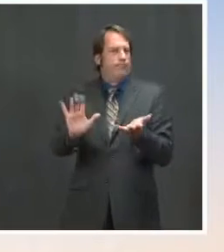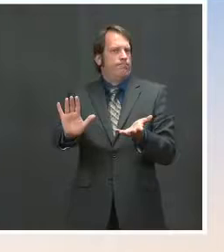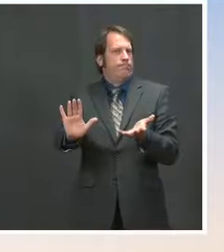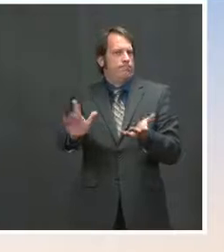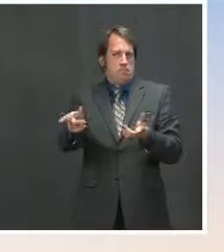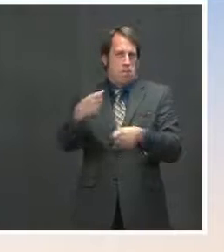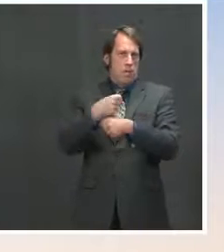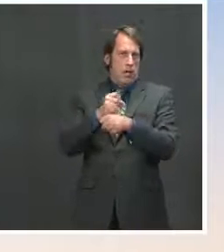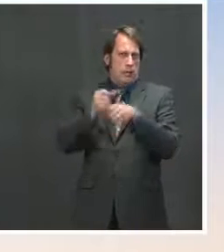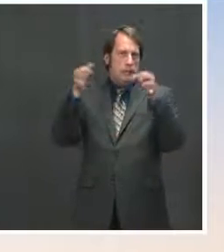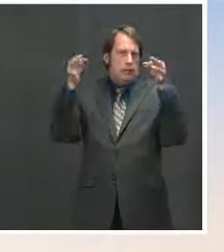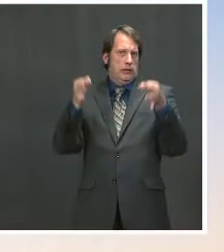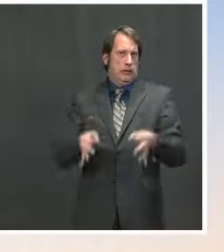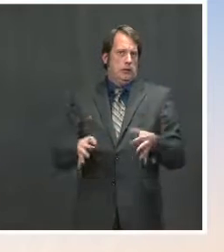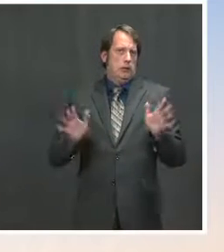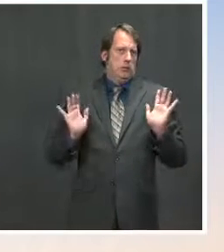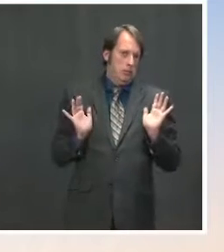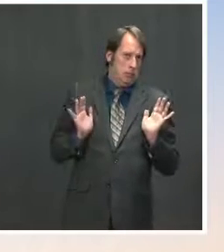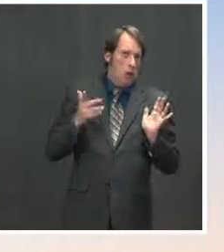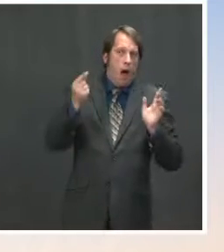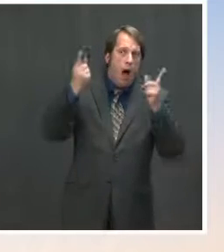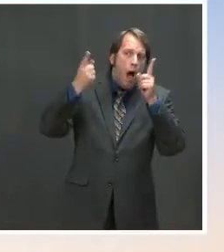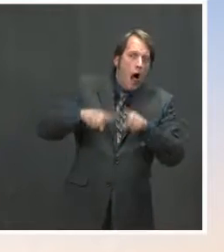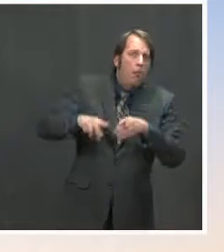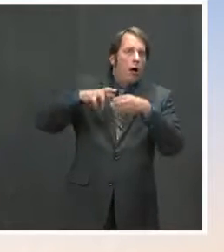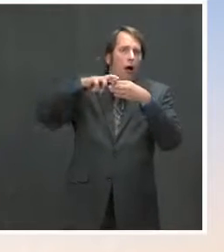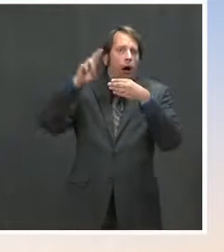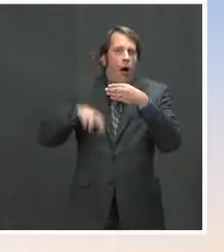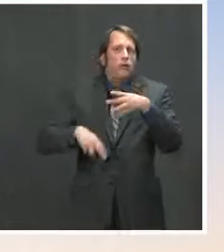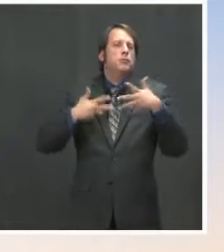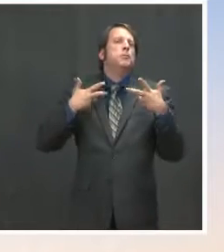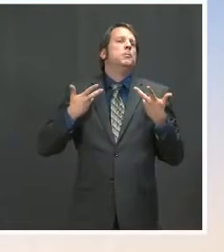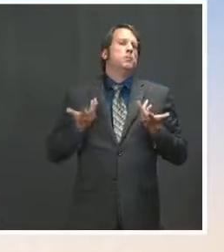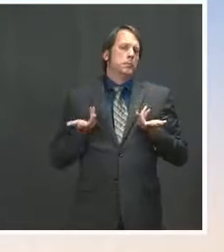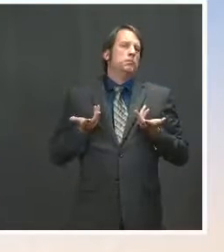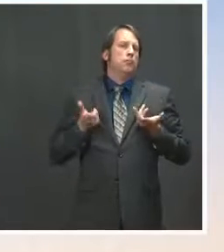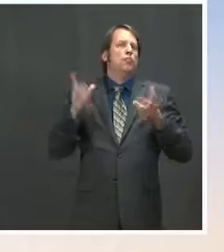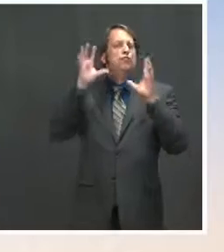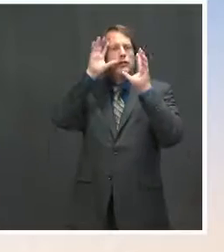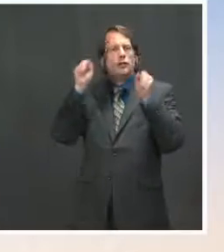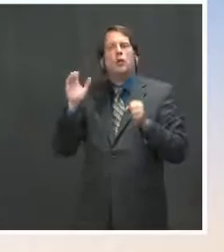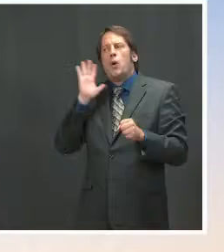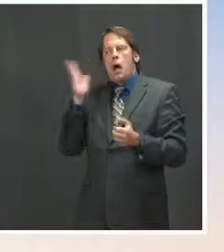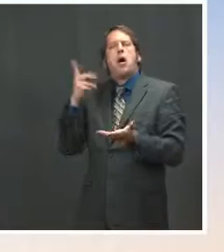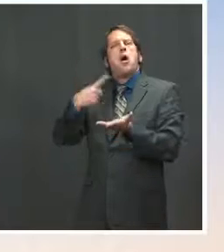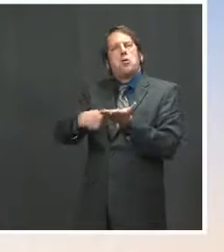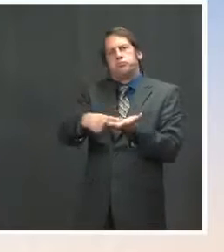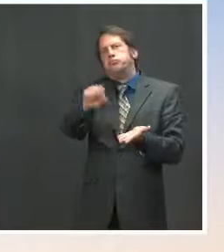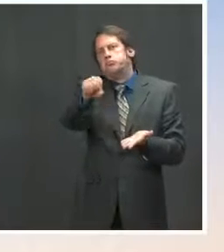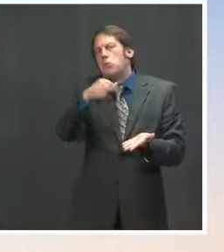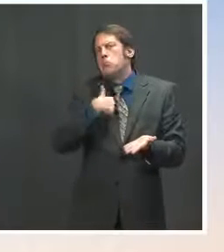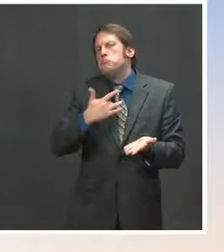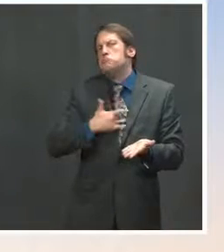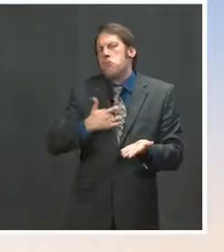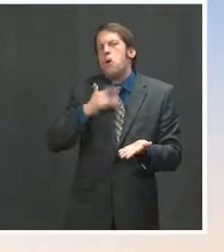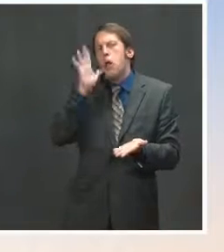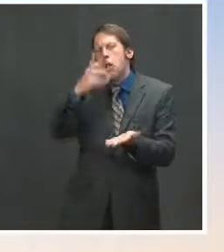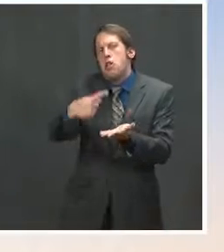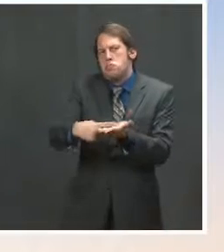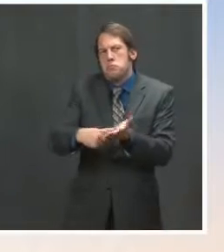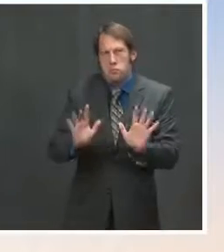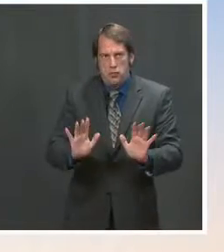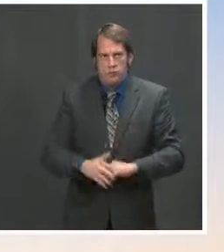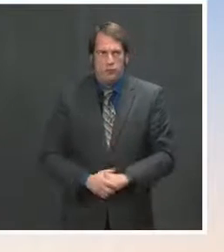deliberations and concludes in a verdict is found, I'm certain the president will speak to that. And you talked about how the White House is preparing for whatever